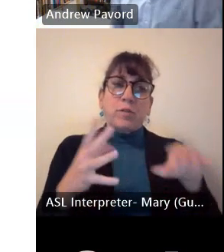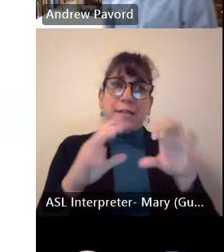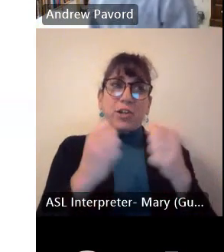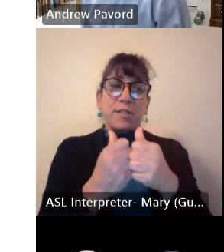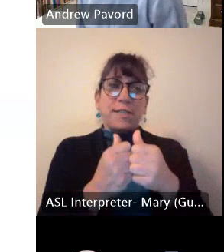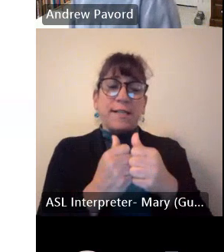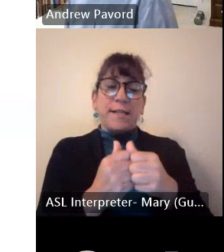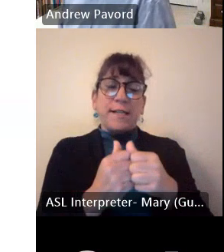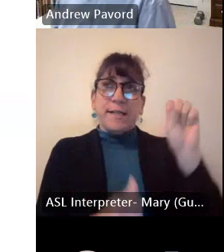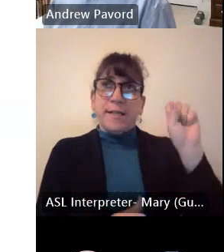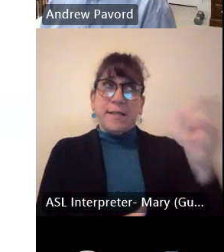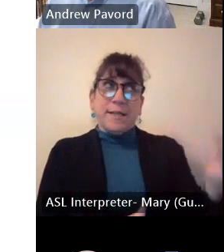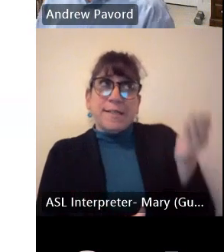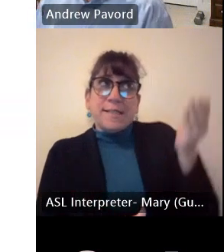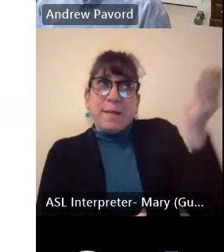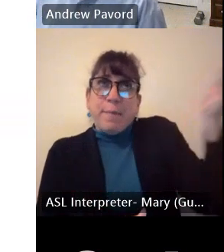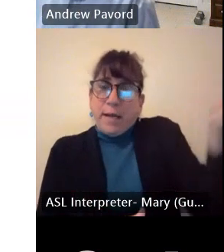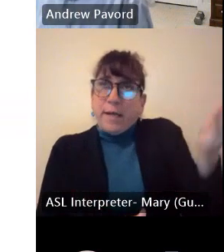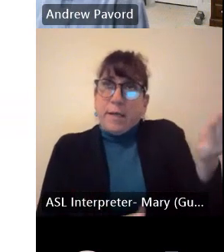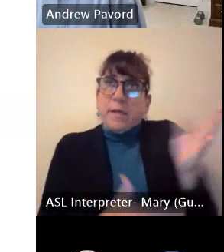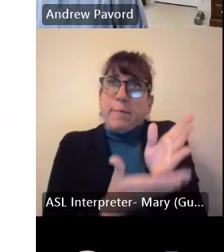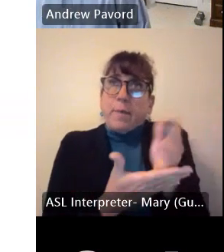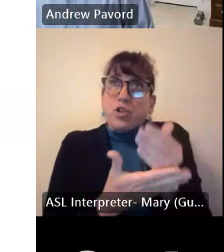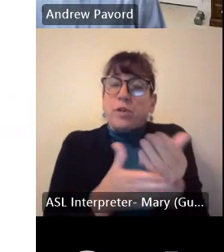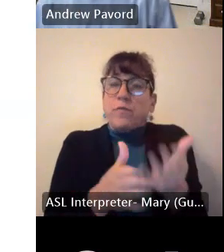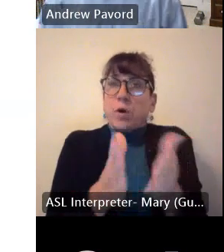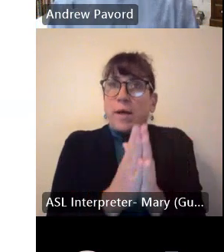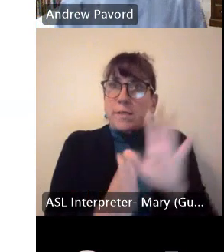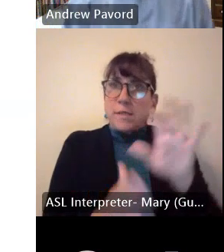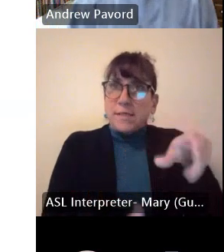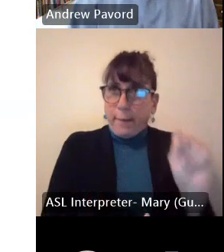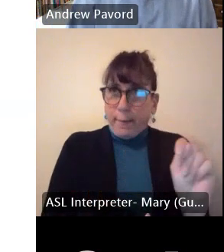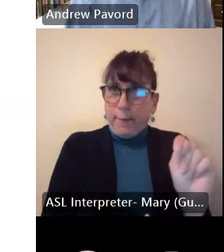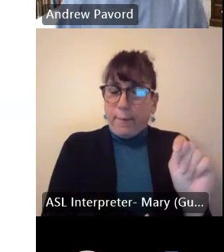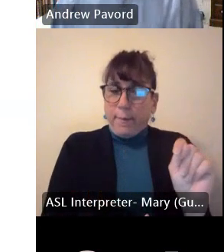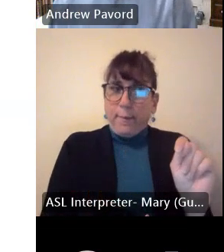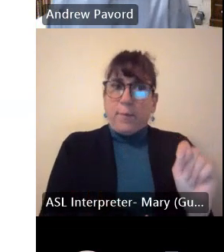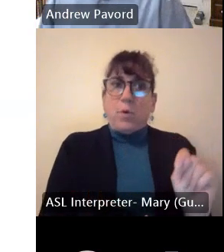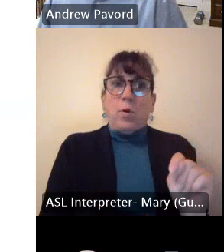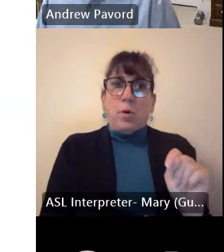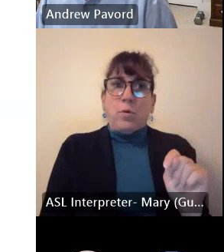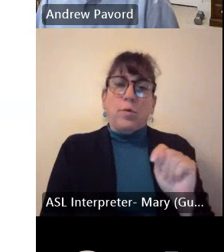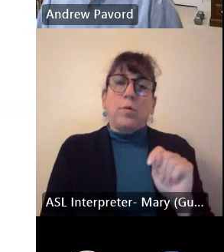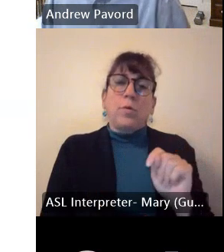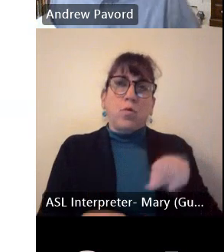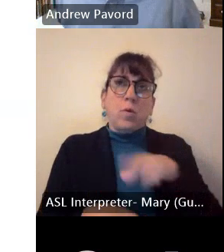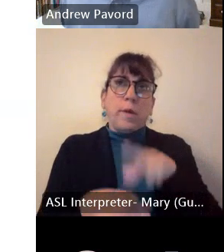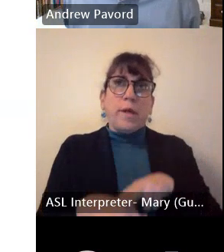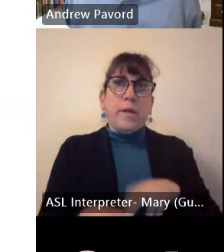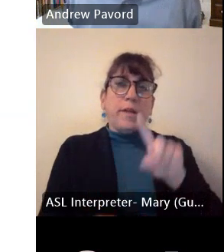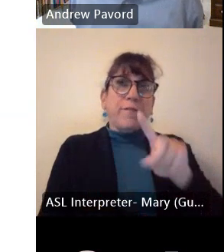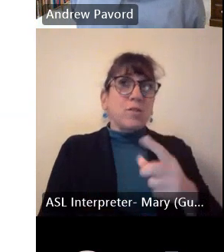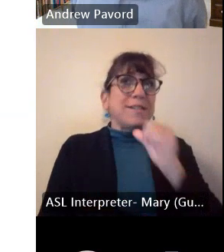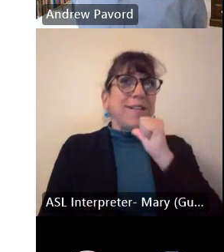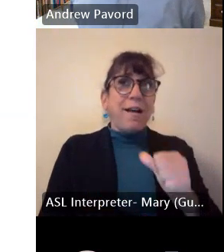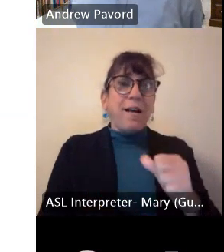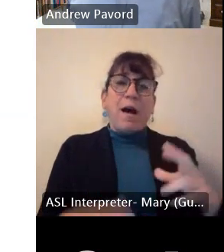request in September, usually the first non-holiday Monday in September.